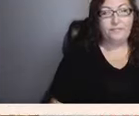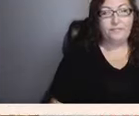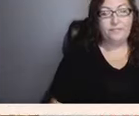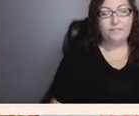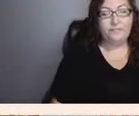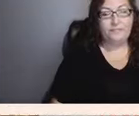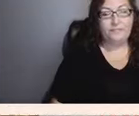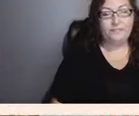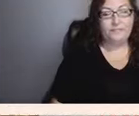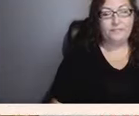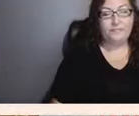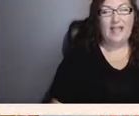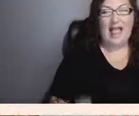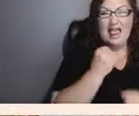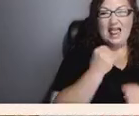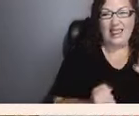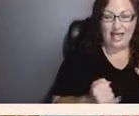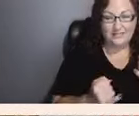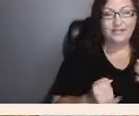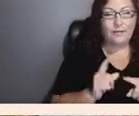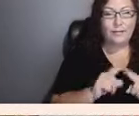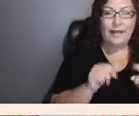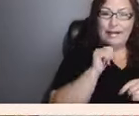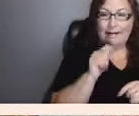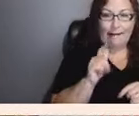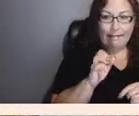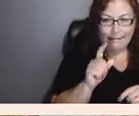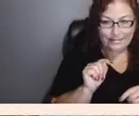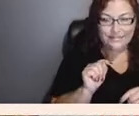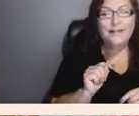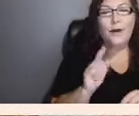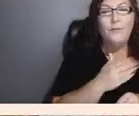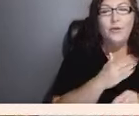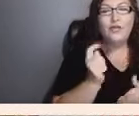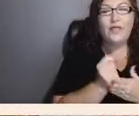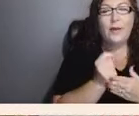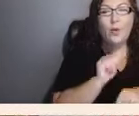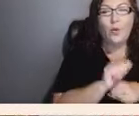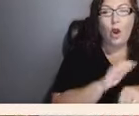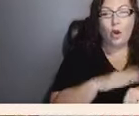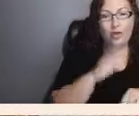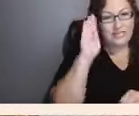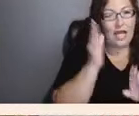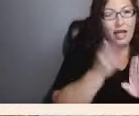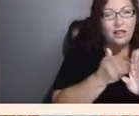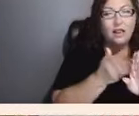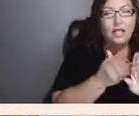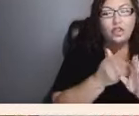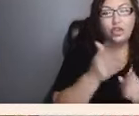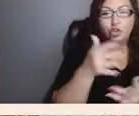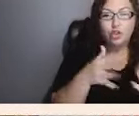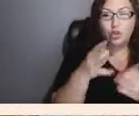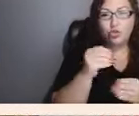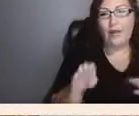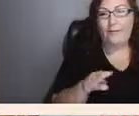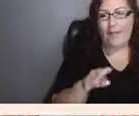Last but not least, music therapists work on psychological, social, and behavioral